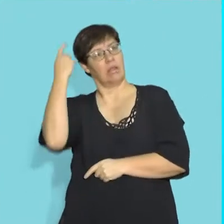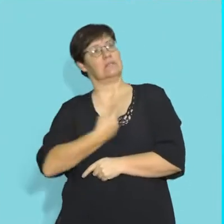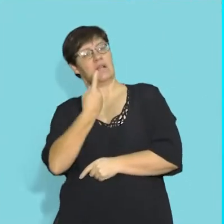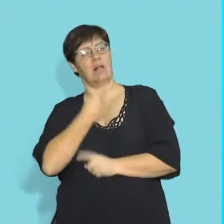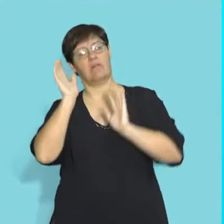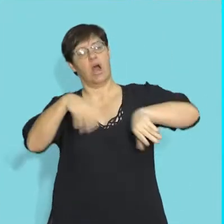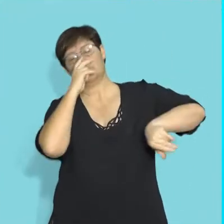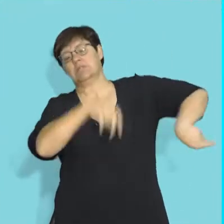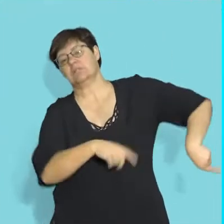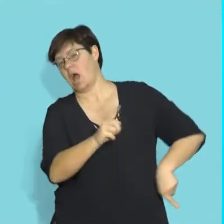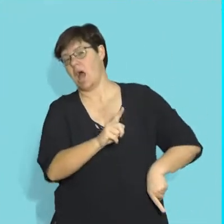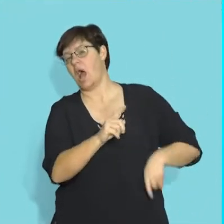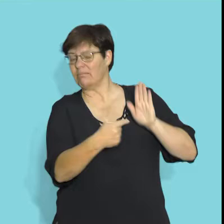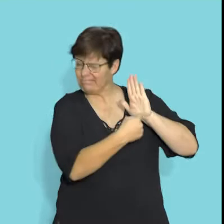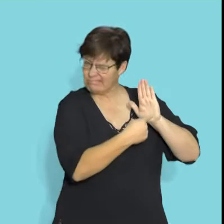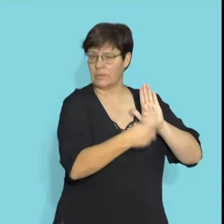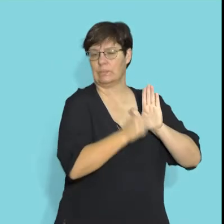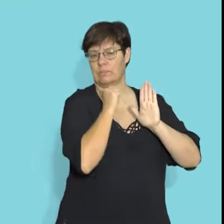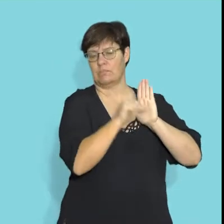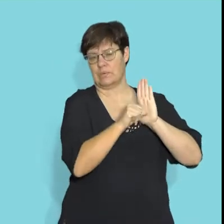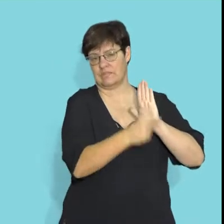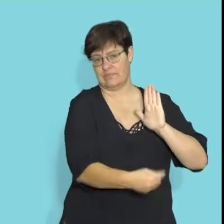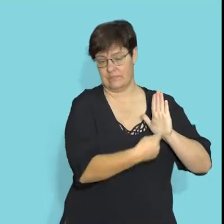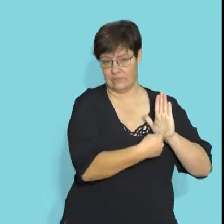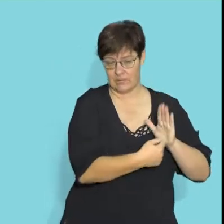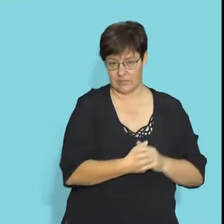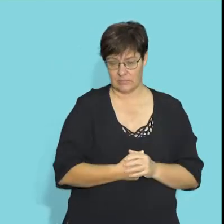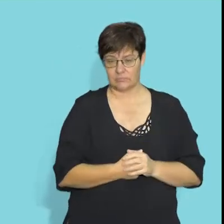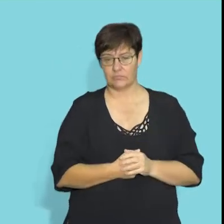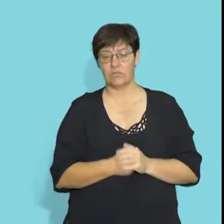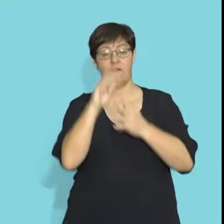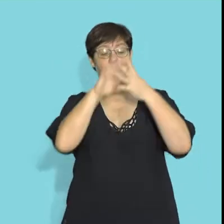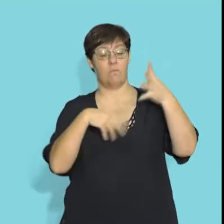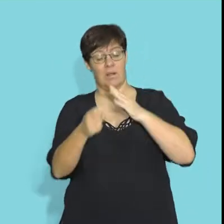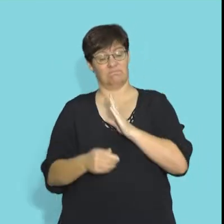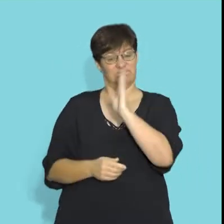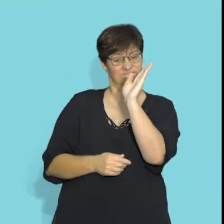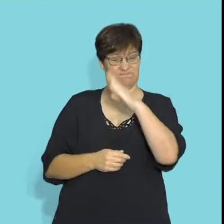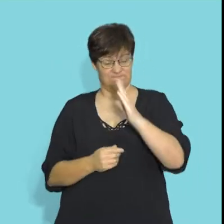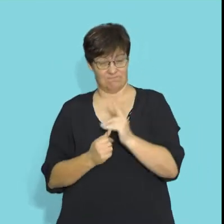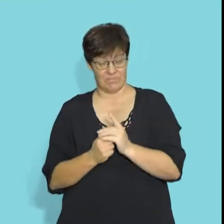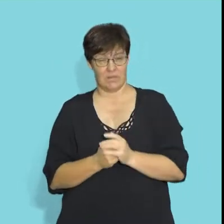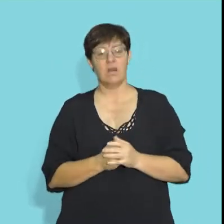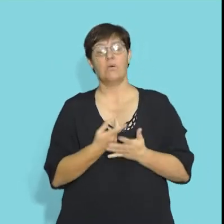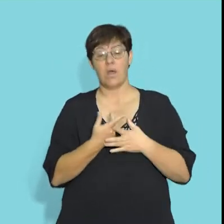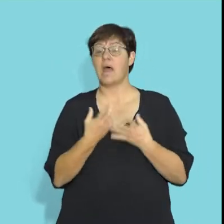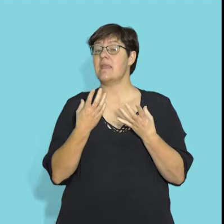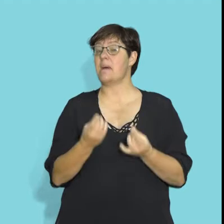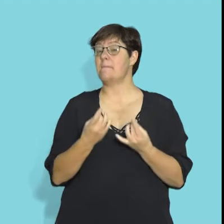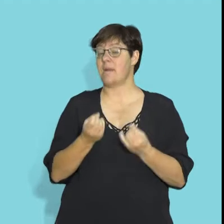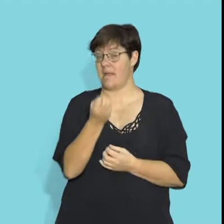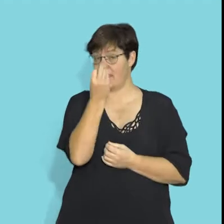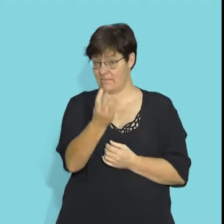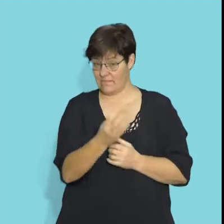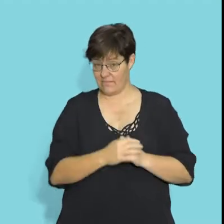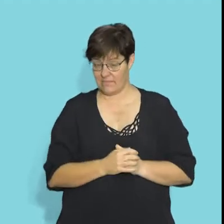we get these questions right. All right, so the formula for the steepness of a graph, the gradient of a graph that'll give the number,